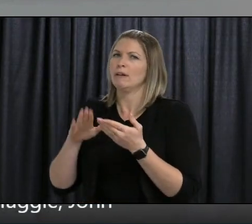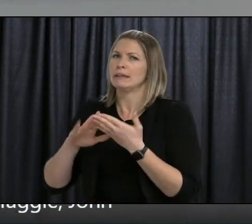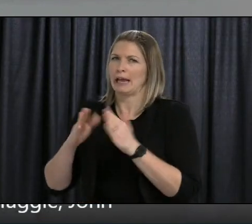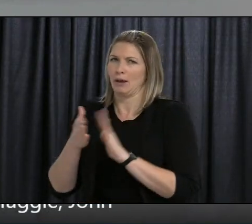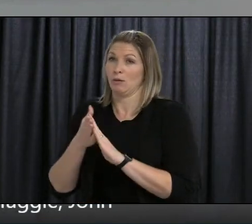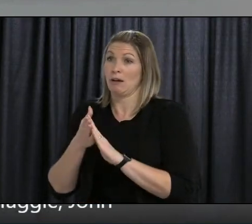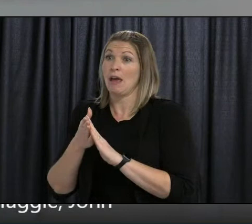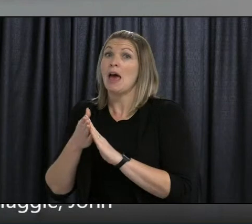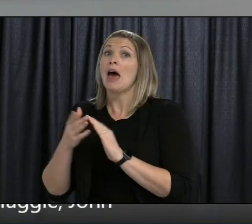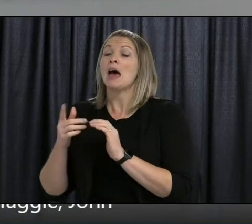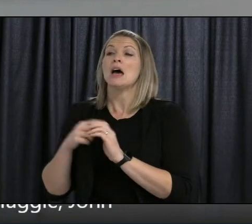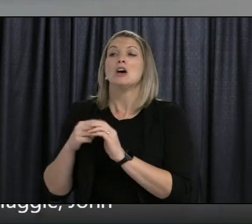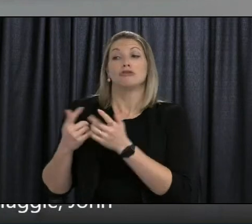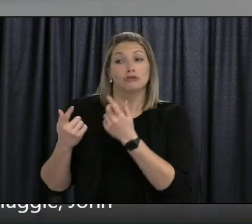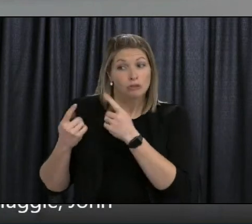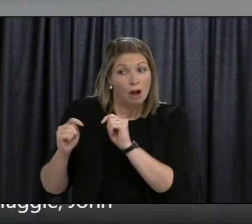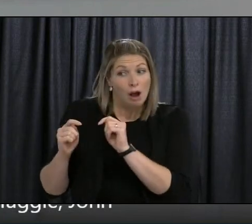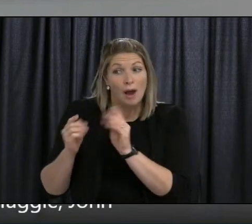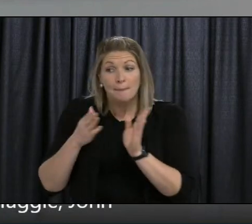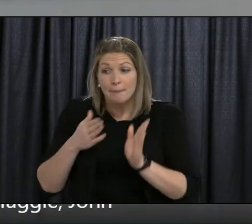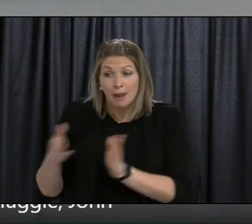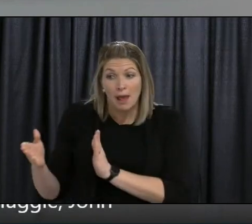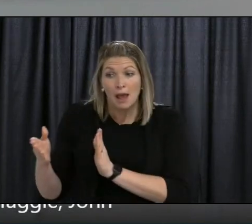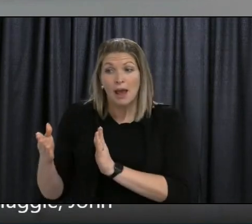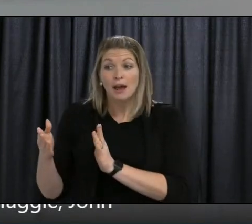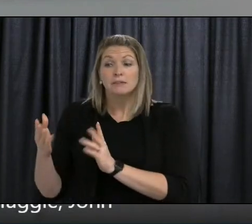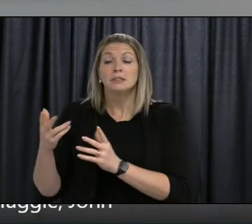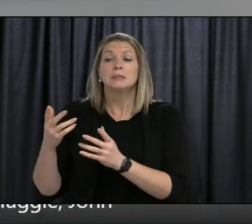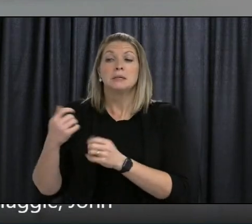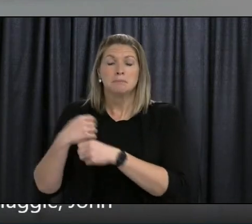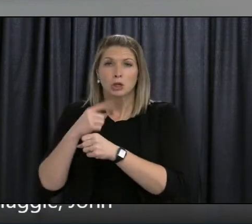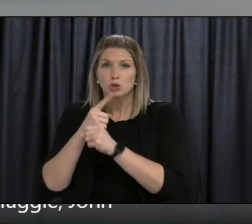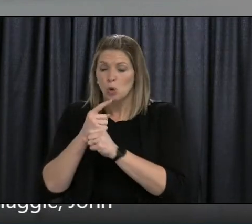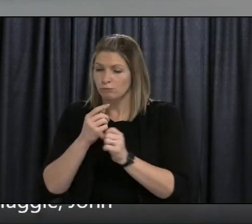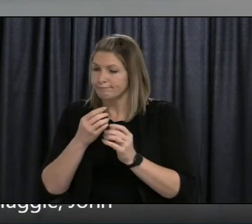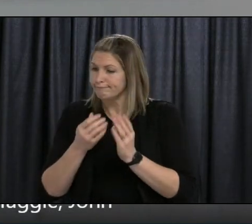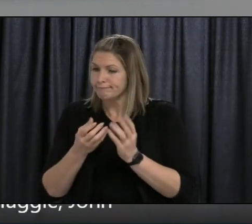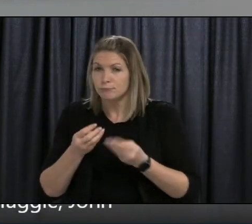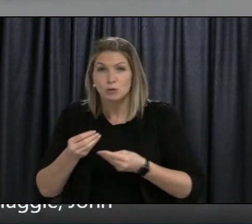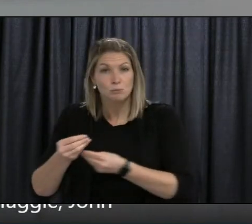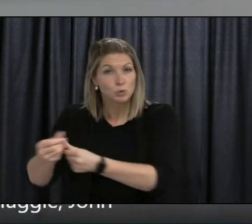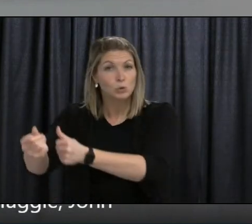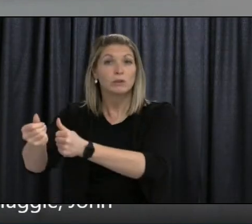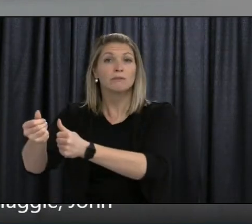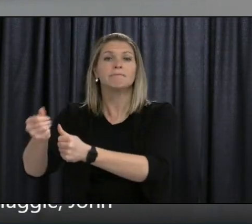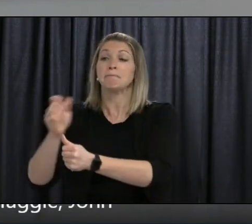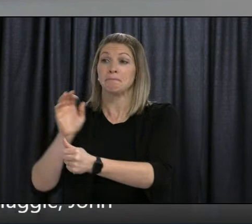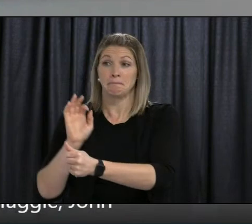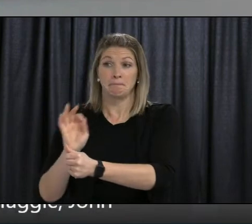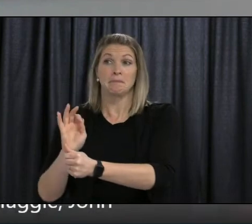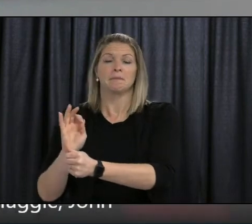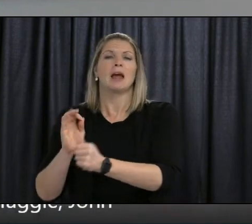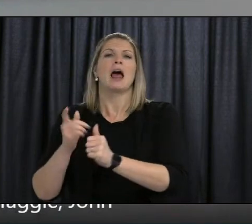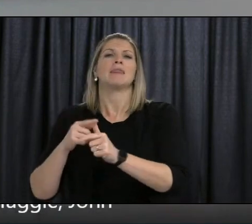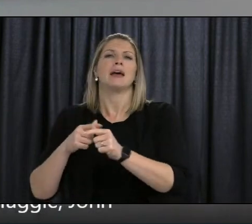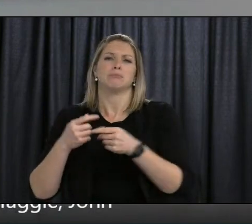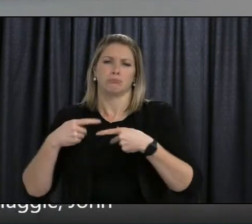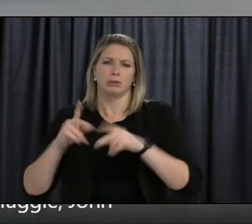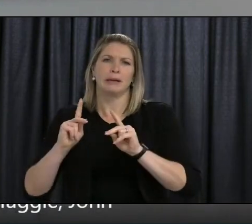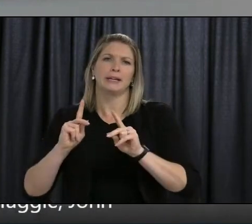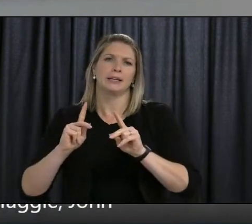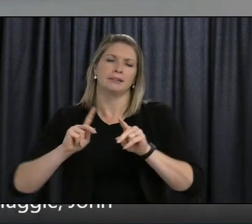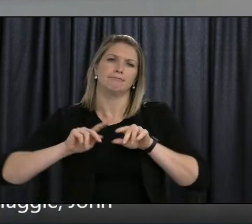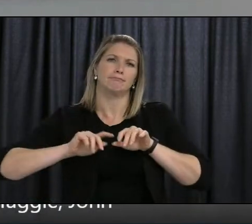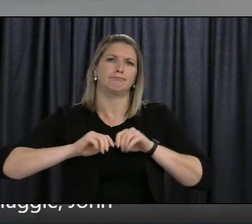thereafter, having tested and demonstrated that element works, that will then allow